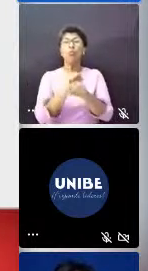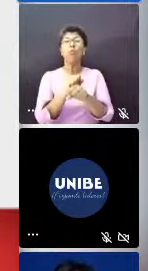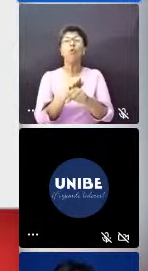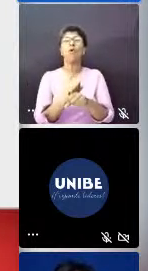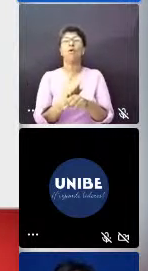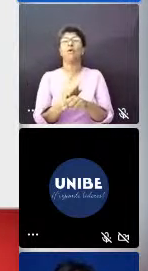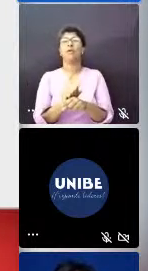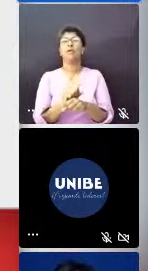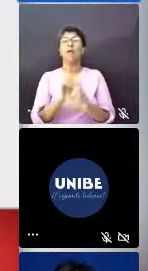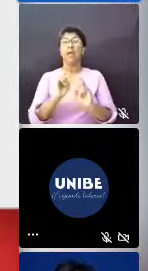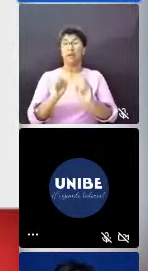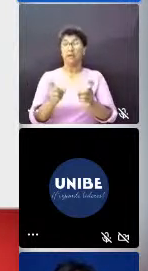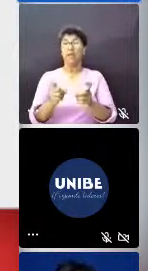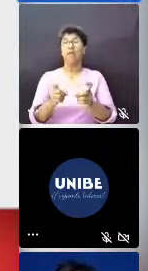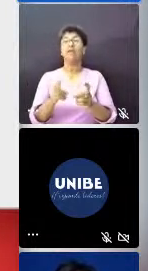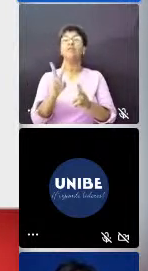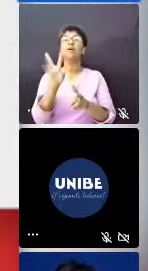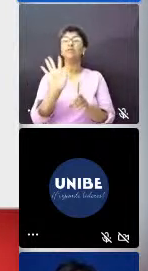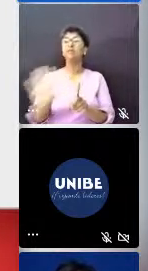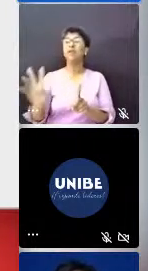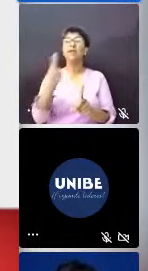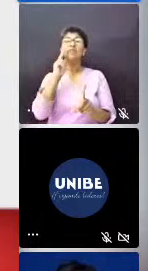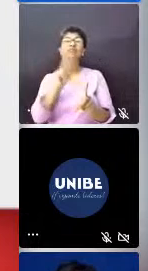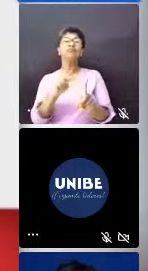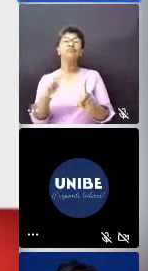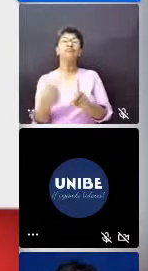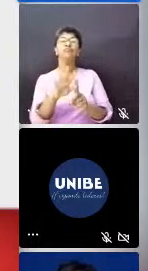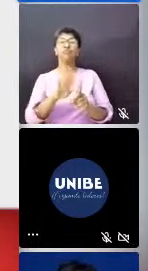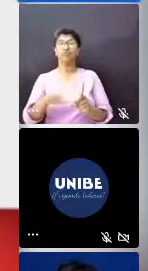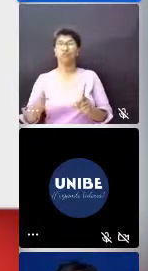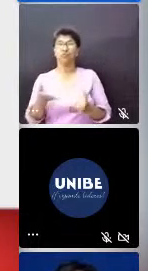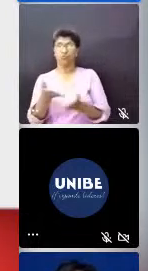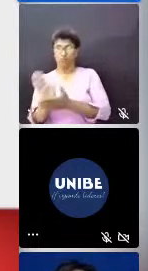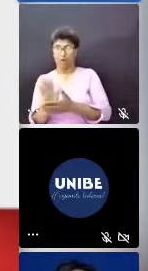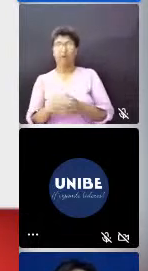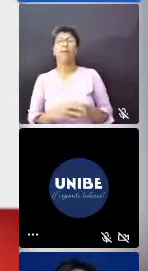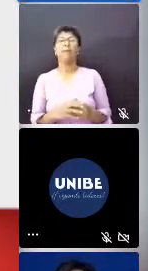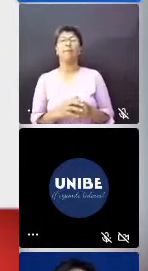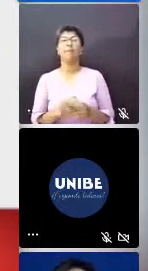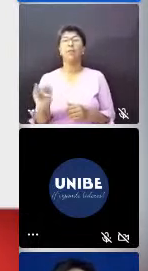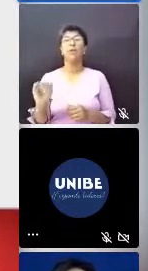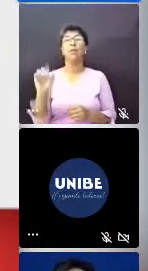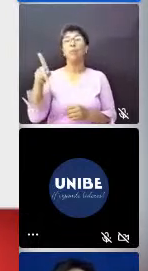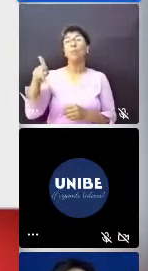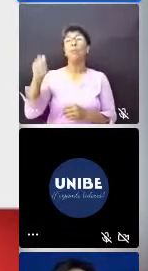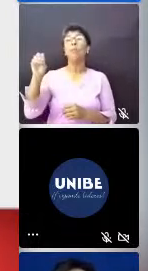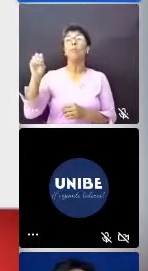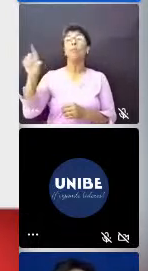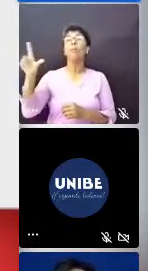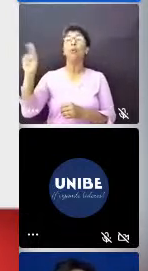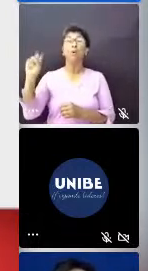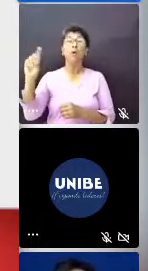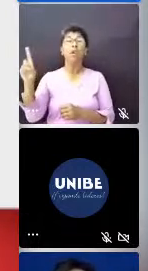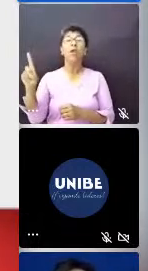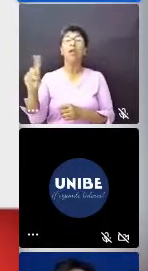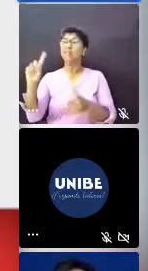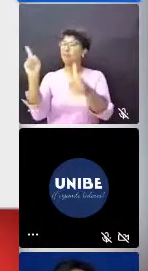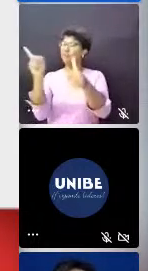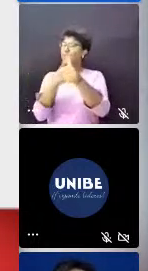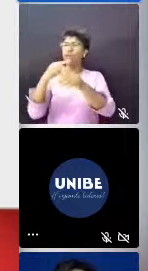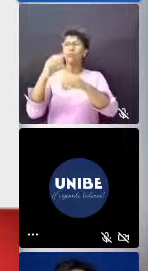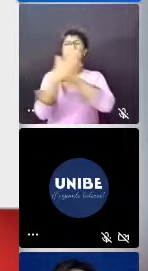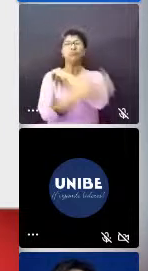gives priority to the views of the child. In fact, Poland was one of the first